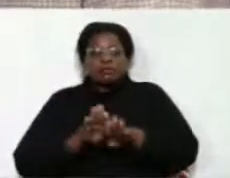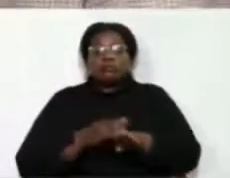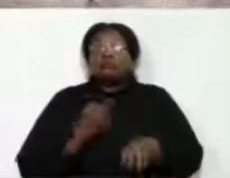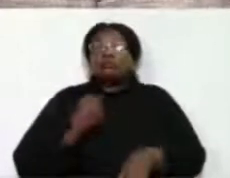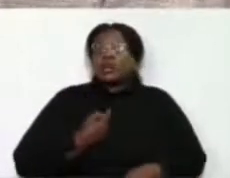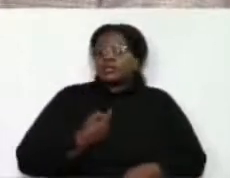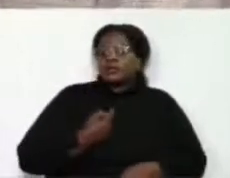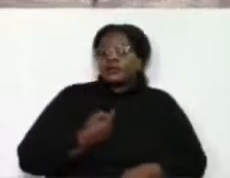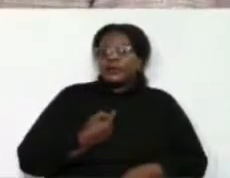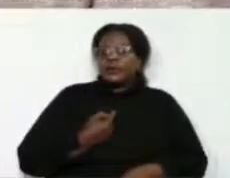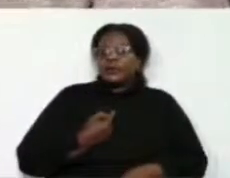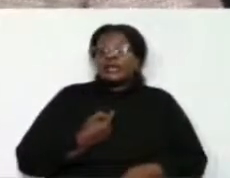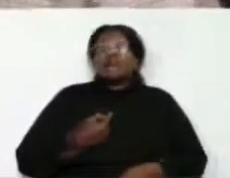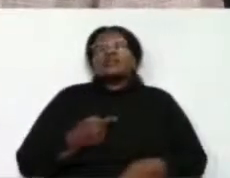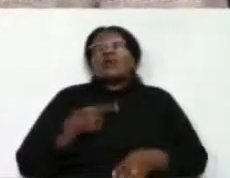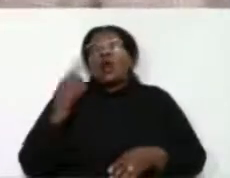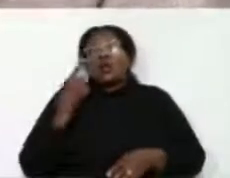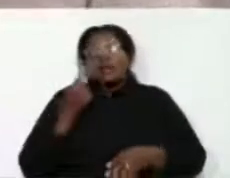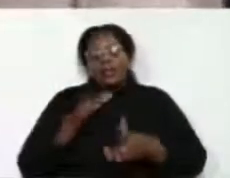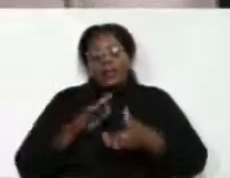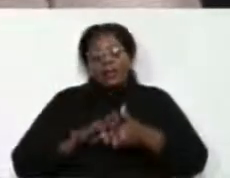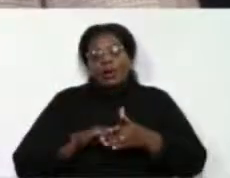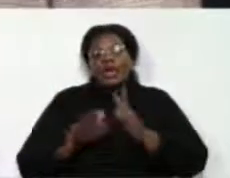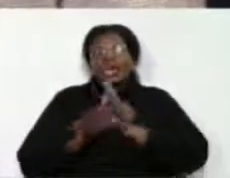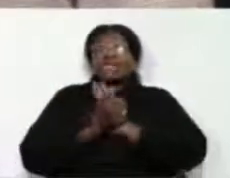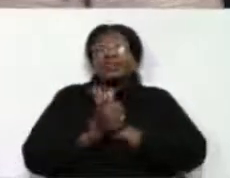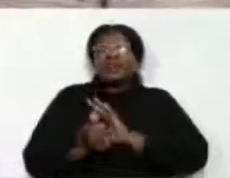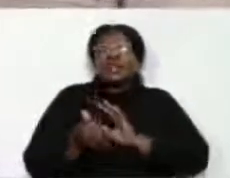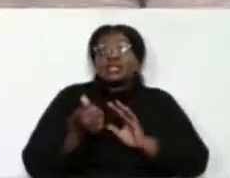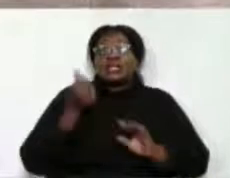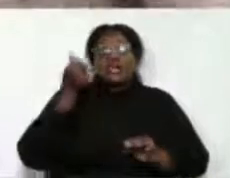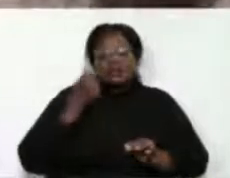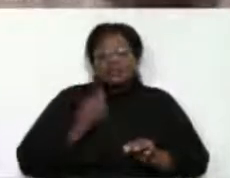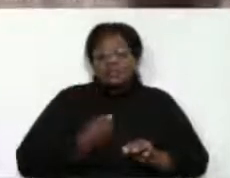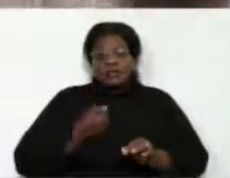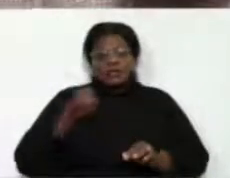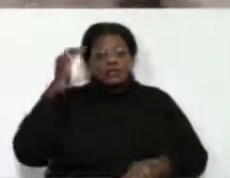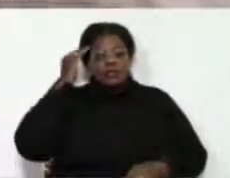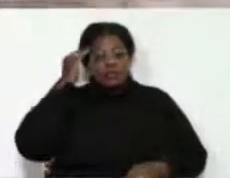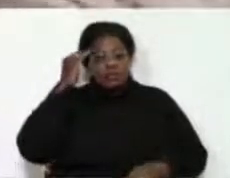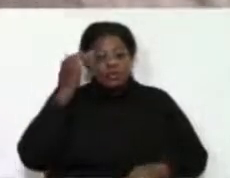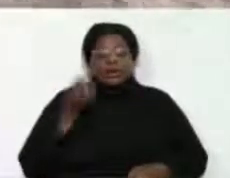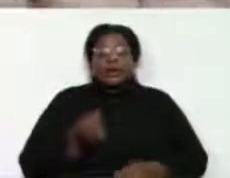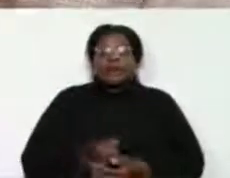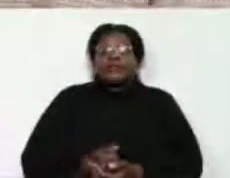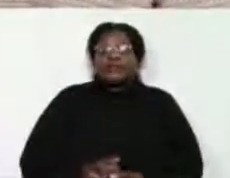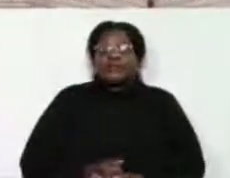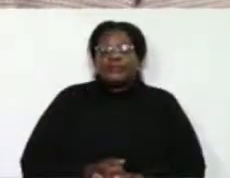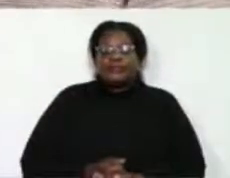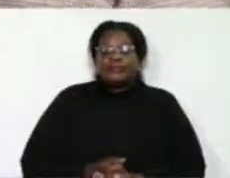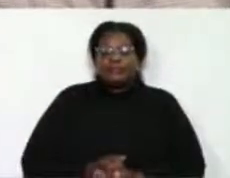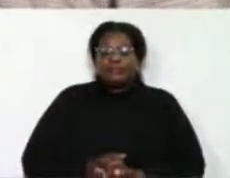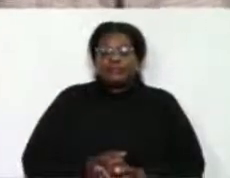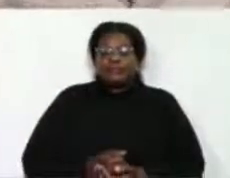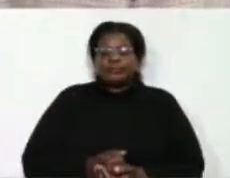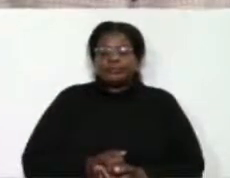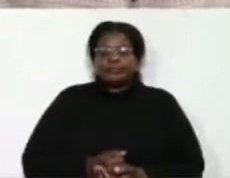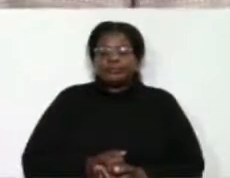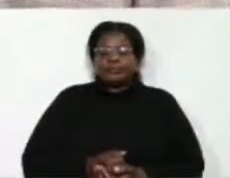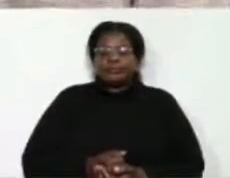it's basically experience. So we're sharing that, and hopefully the neurons in your head kind of like connect, and there's a flash of light and